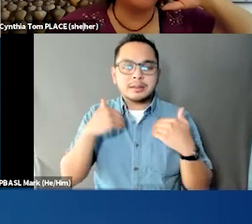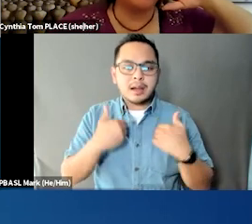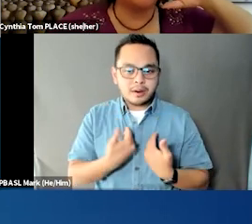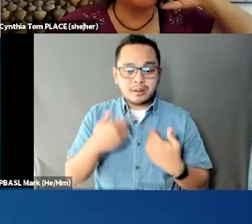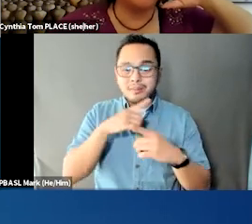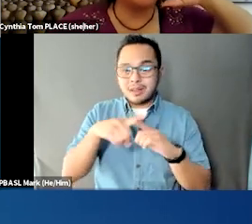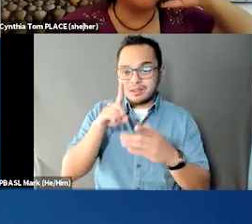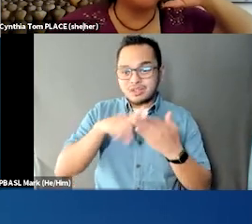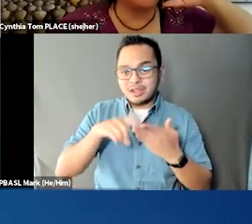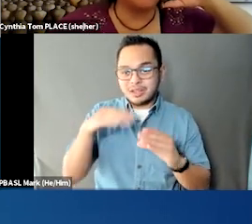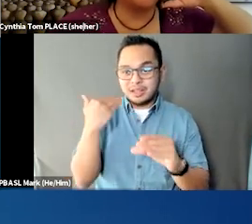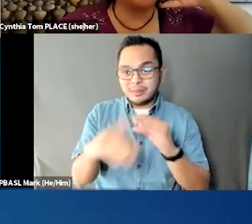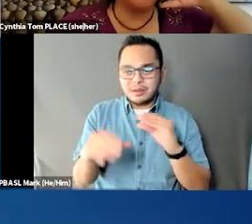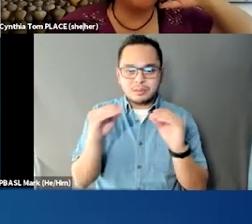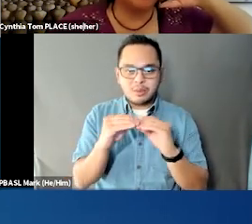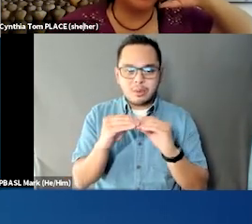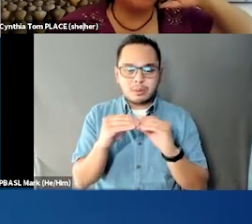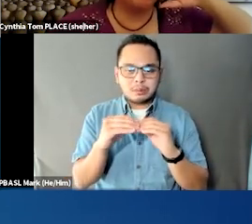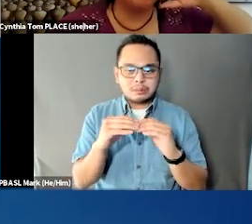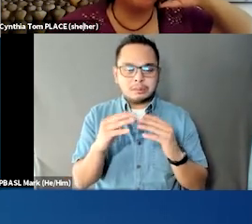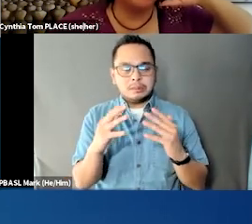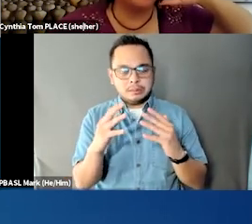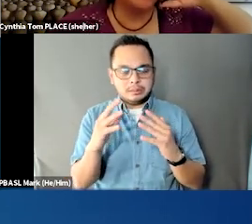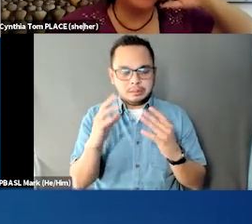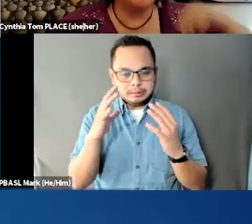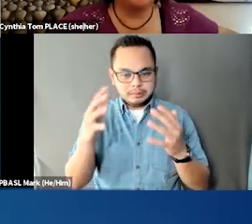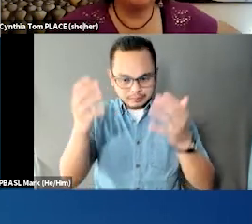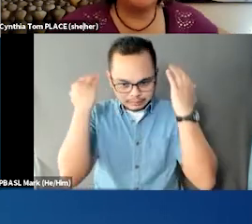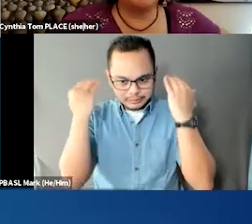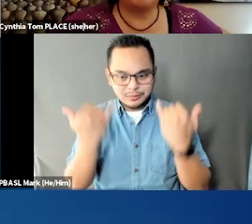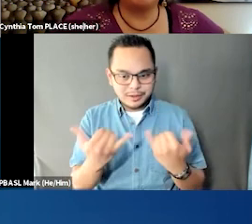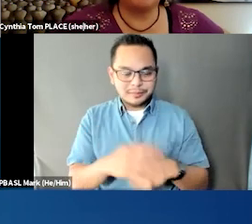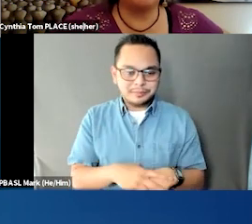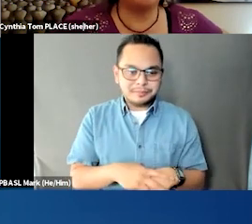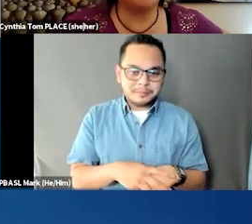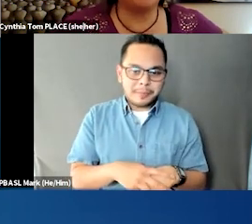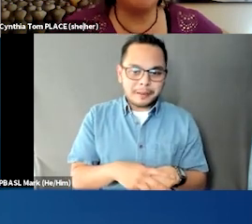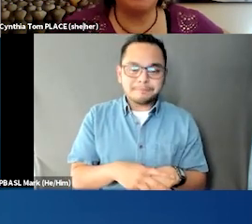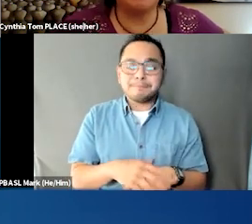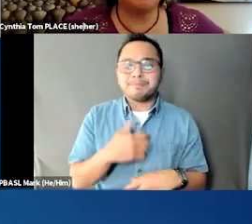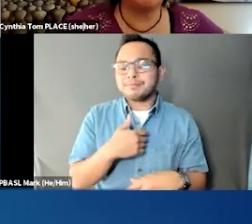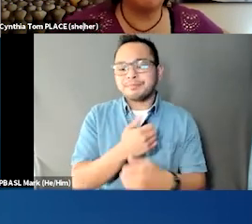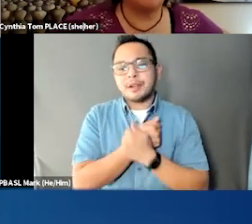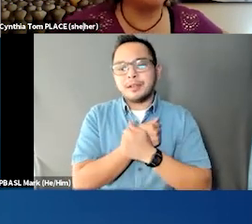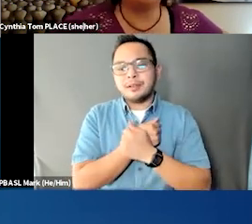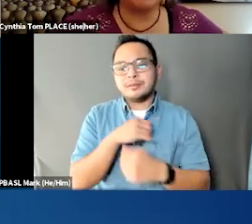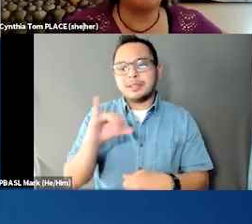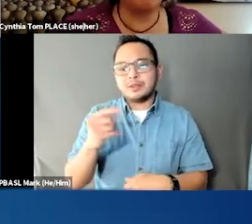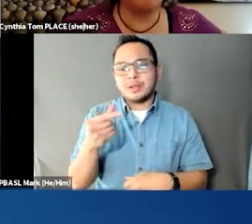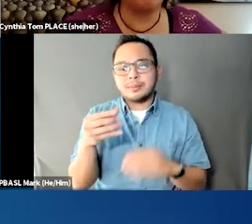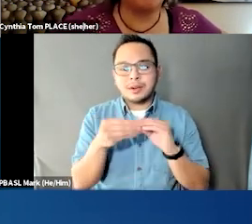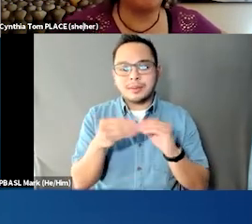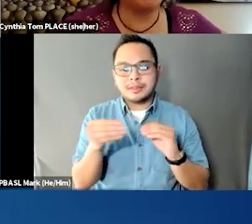emails sends me over the edge sometimes right now. But I love comments on Instagram, and you